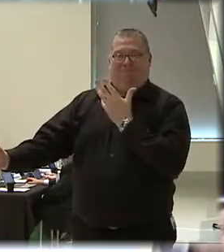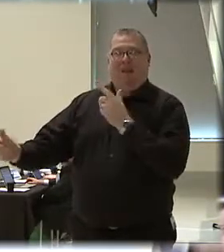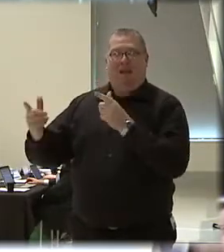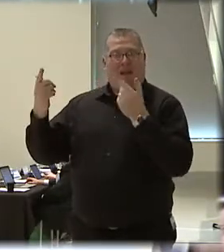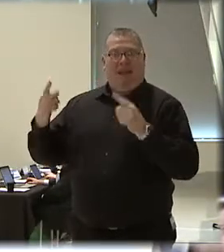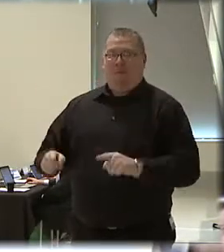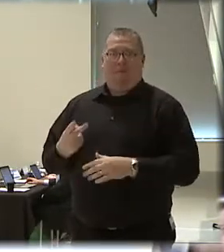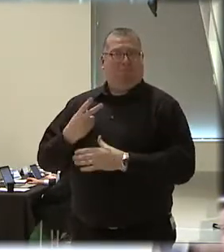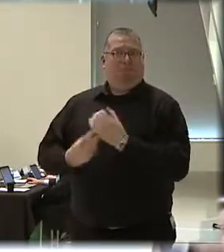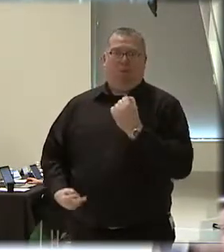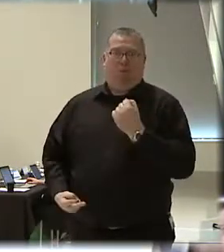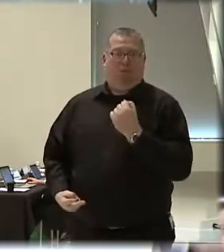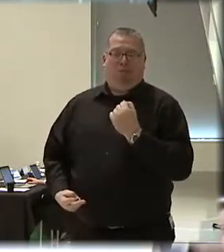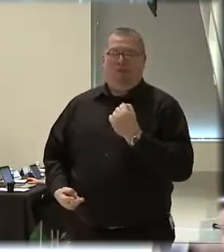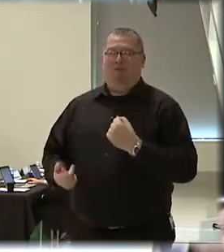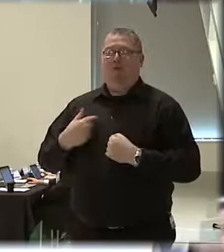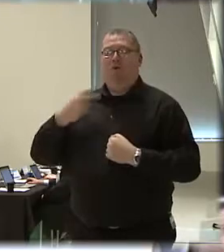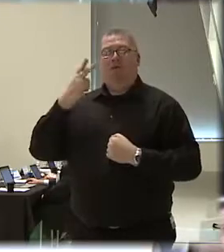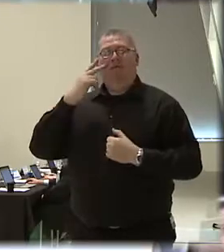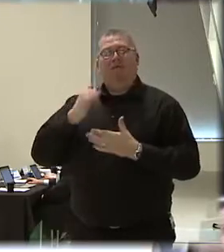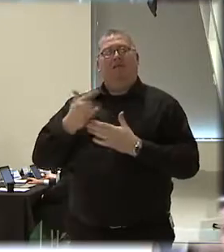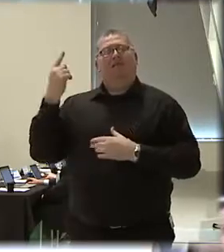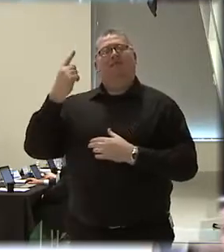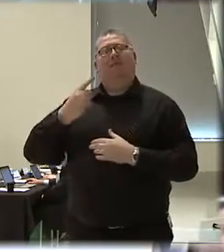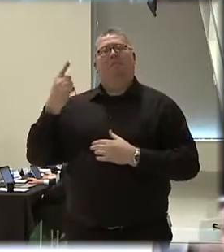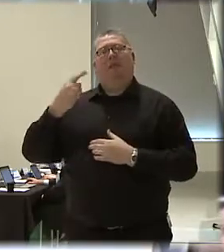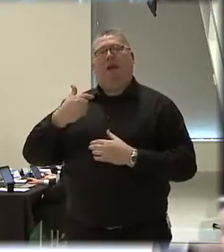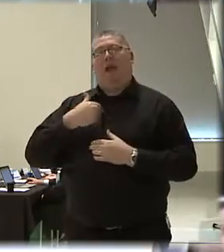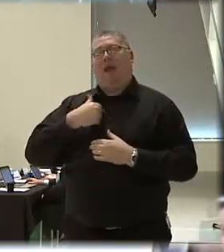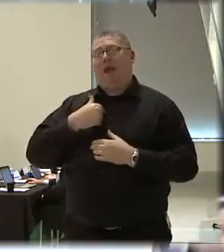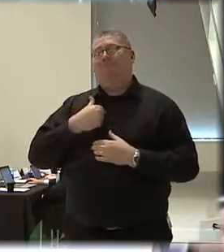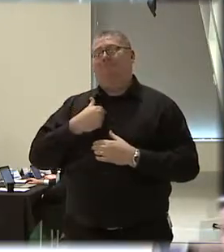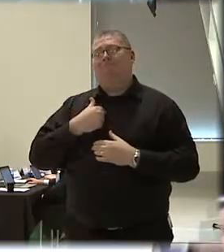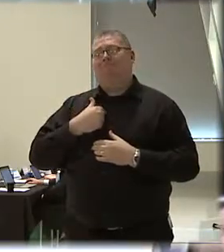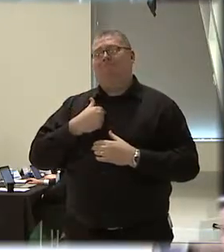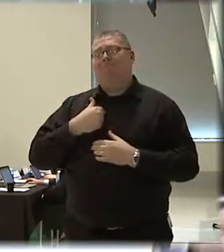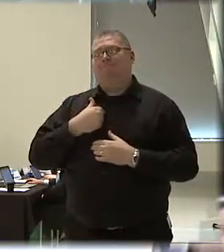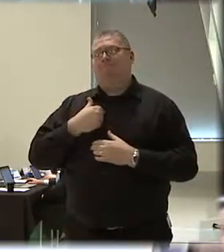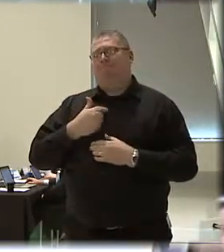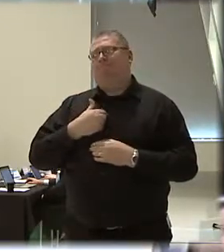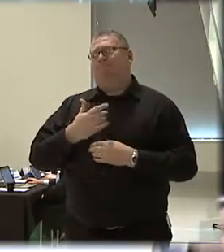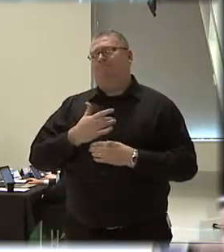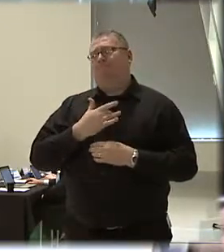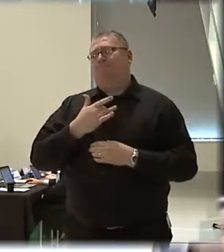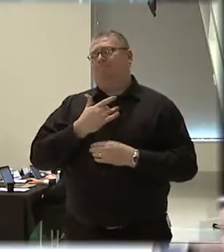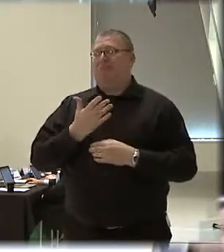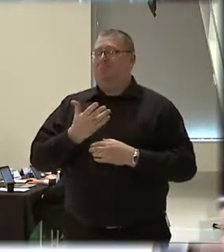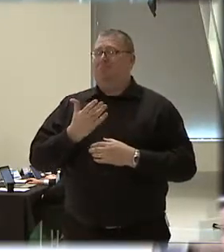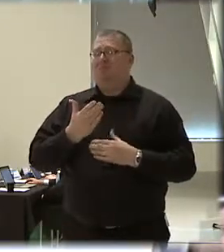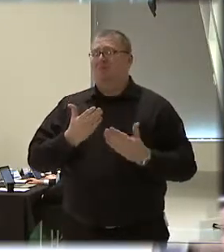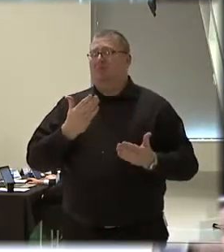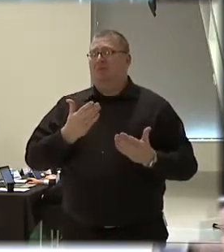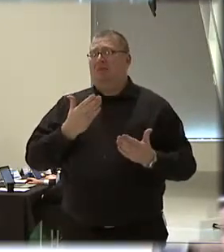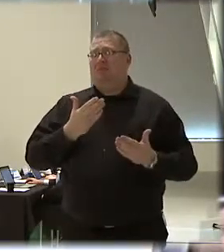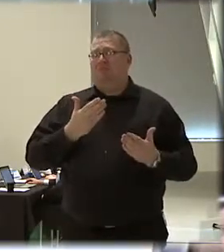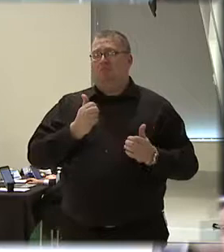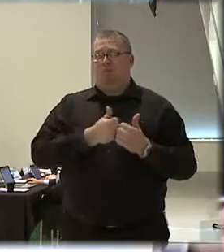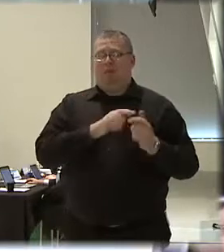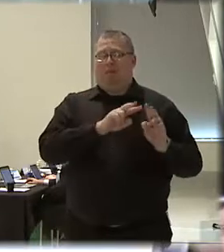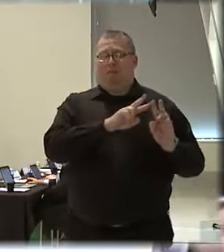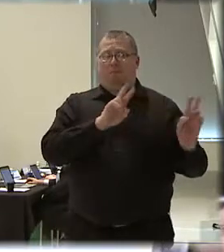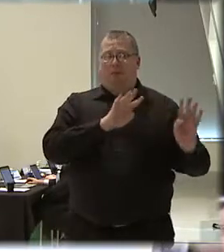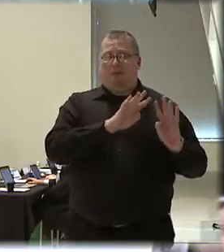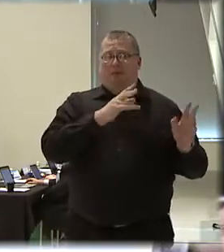ways. And something that I disagree with one of my colleague here on this panel, I